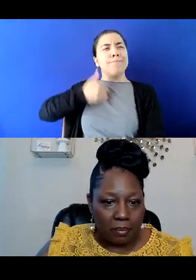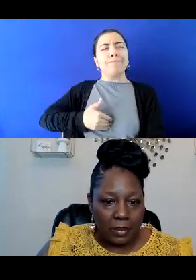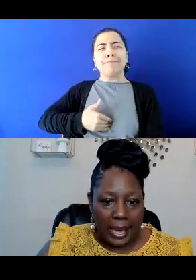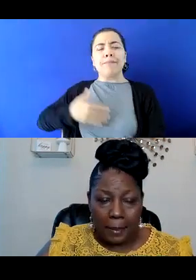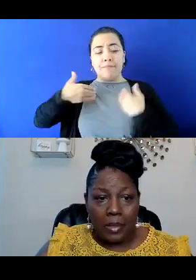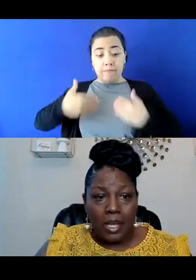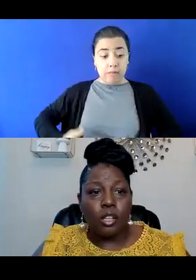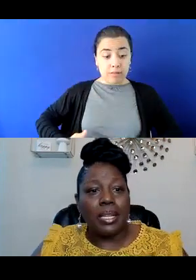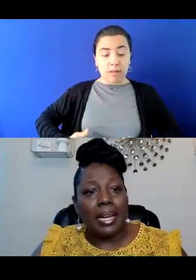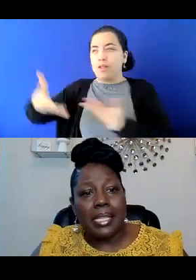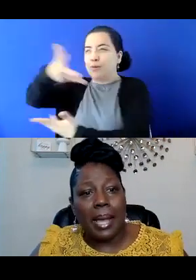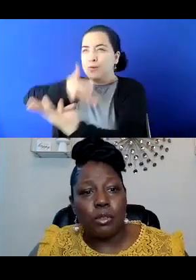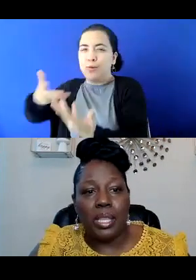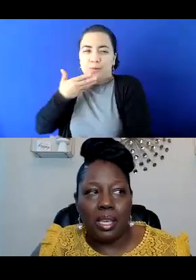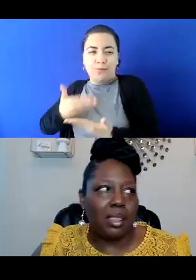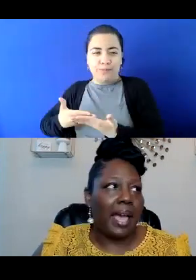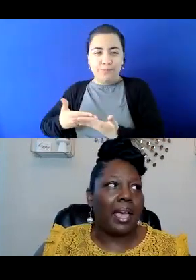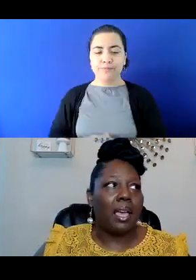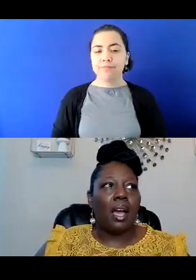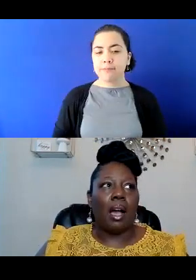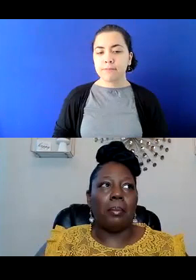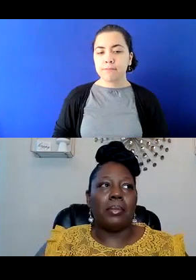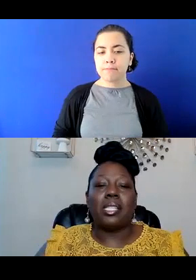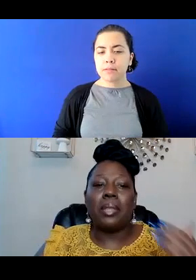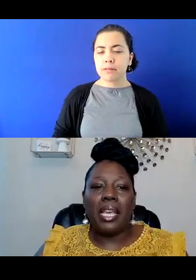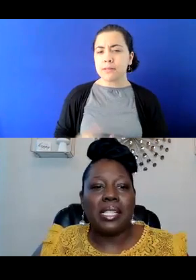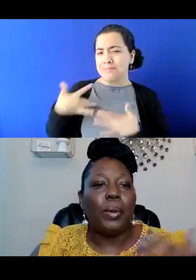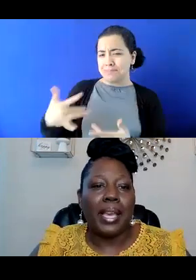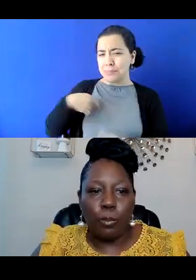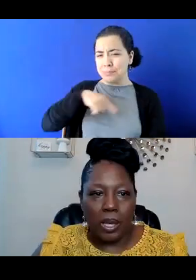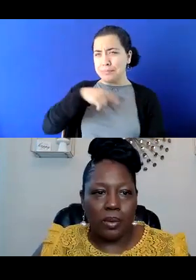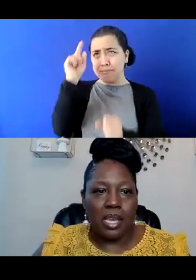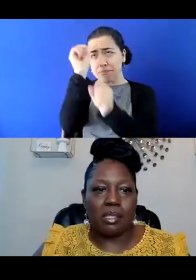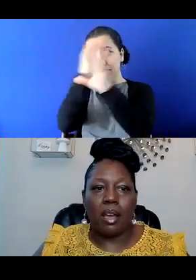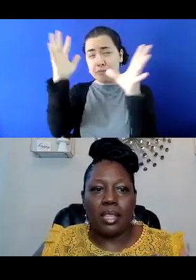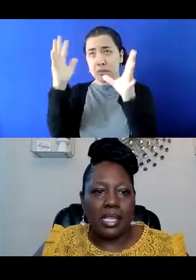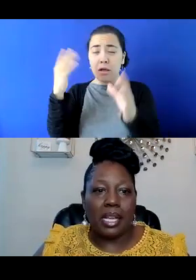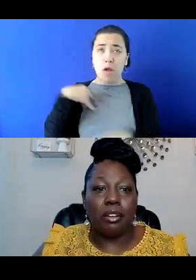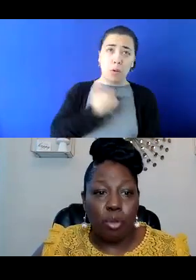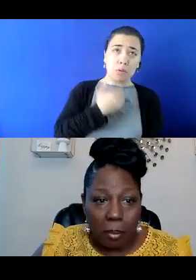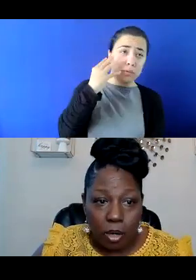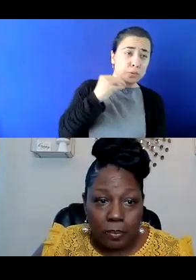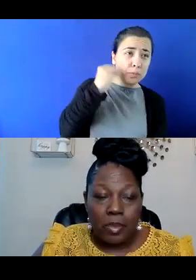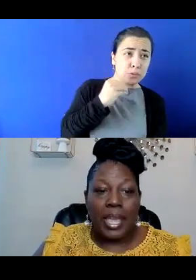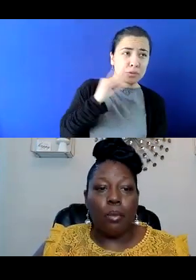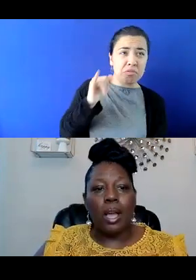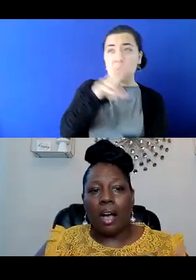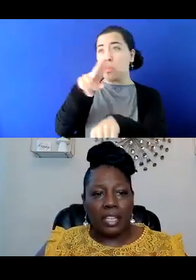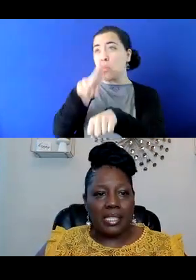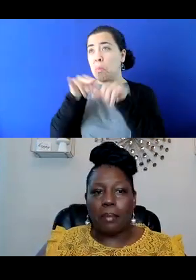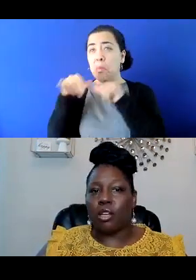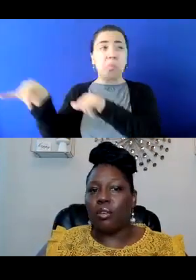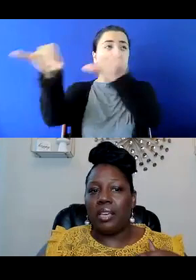well-being. Okay, so a lot of times we think that some things that we experience are things that are normal. And